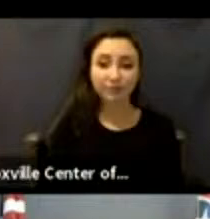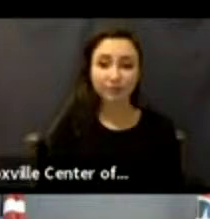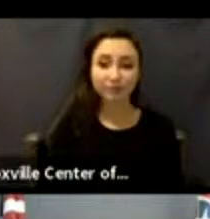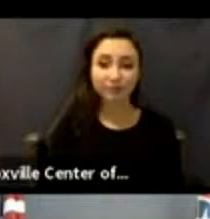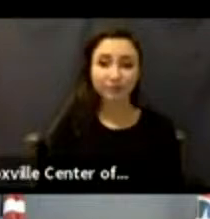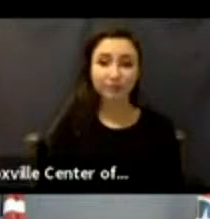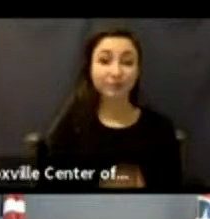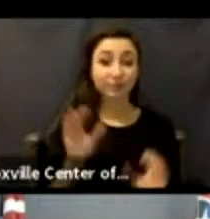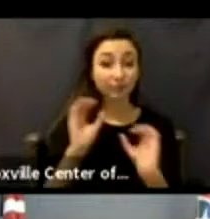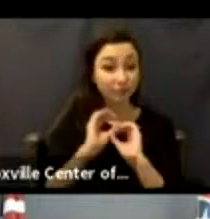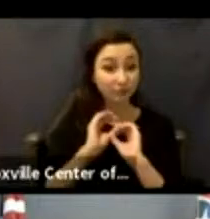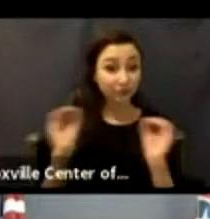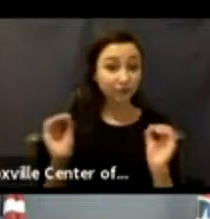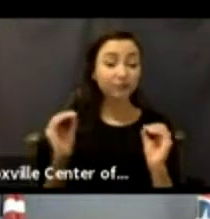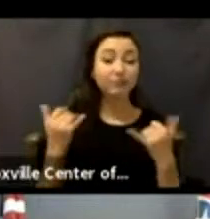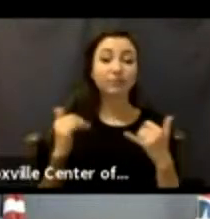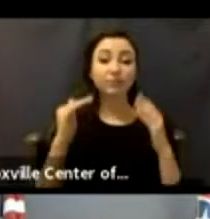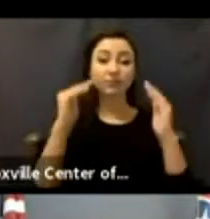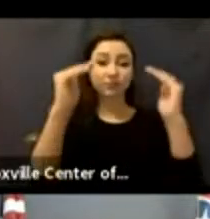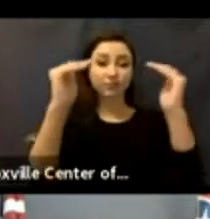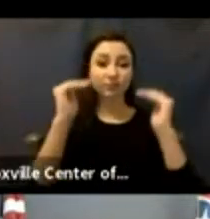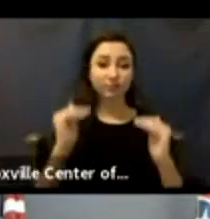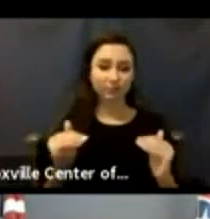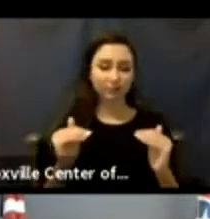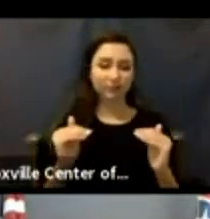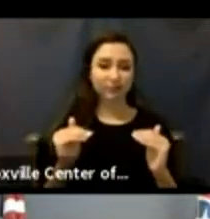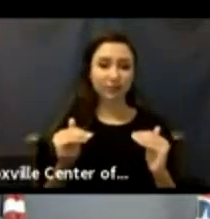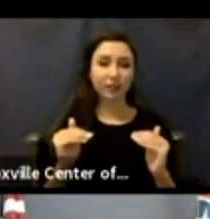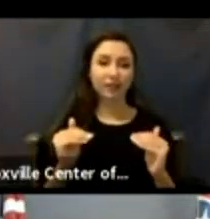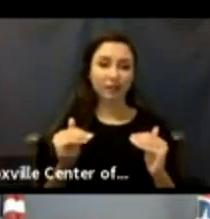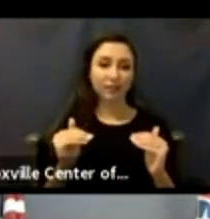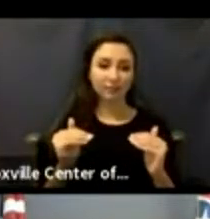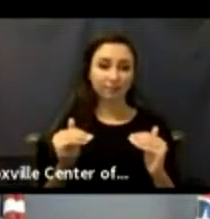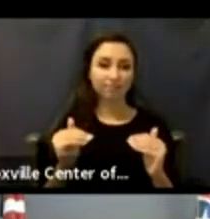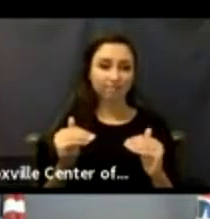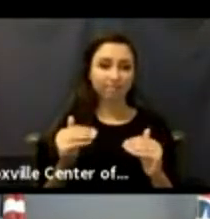Okay, then we'll move on to our situational update.